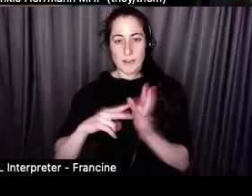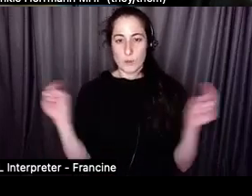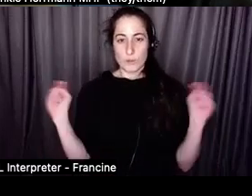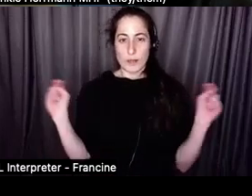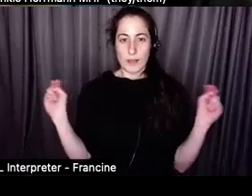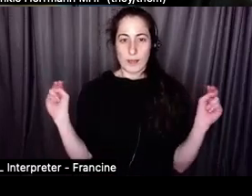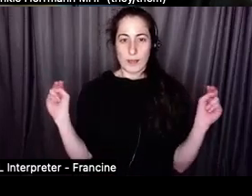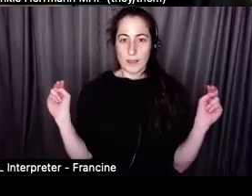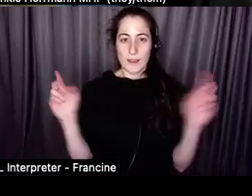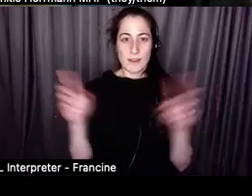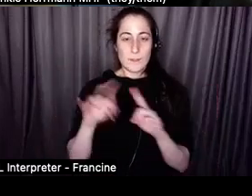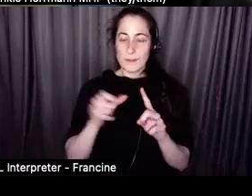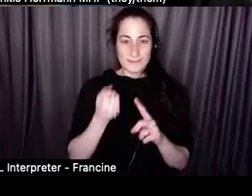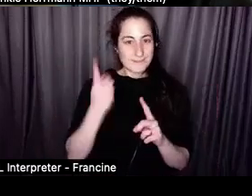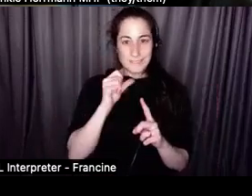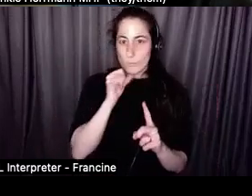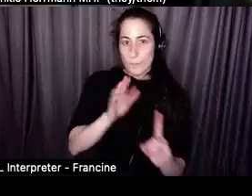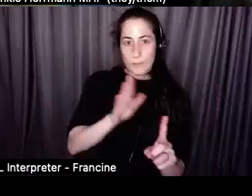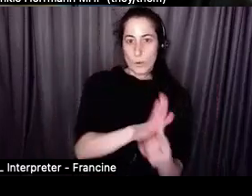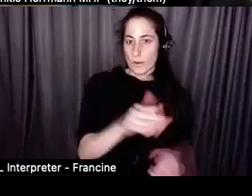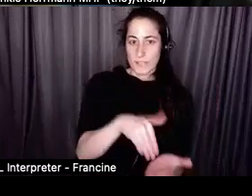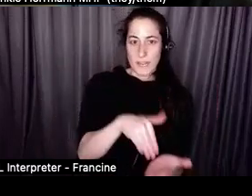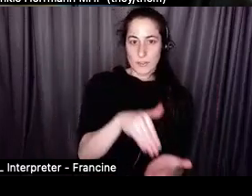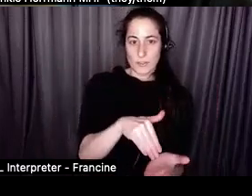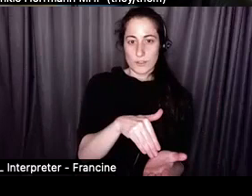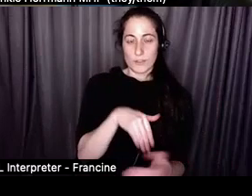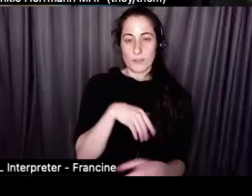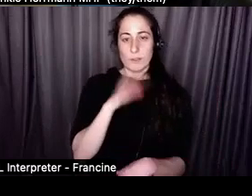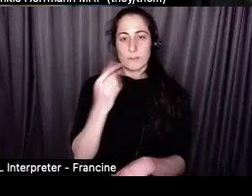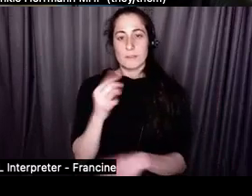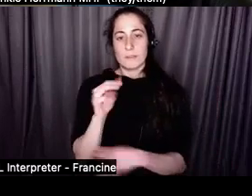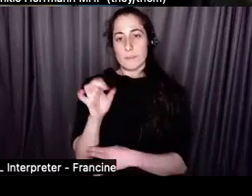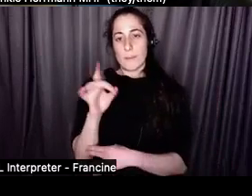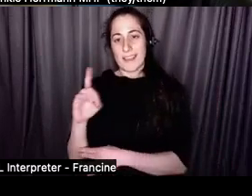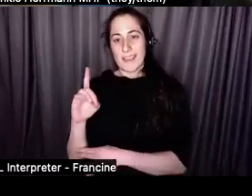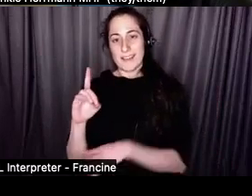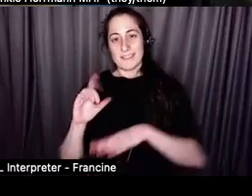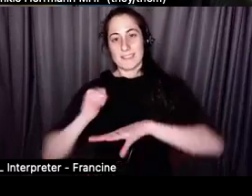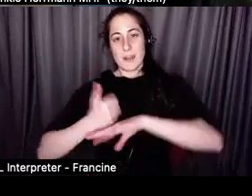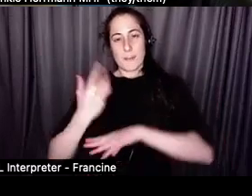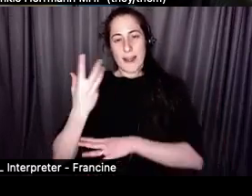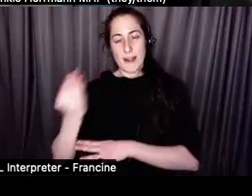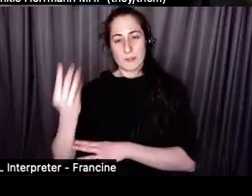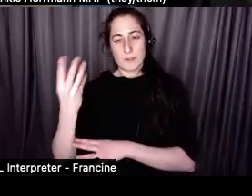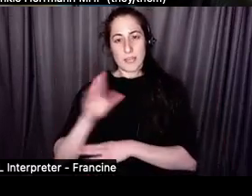it's not going to be your doctor. It's a something that, you know, Medicaid has set up outside of your personal doctor.